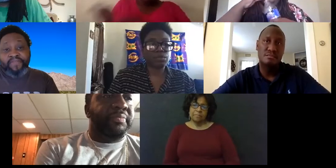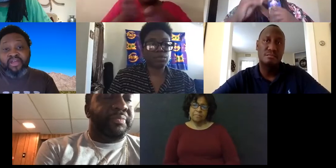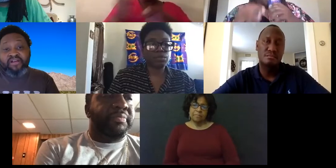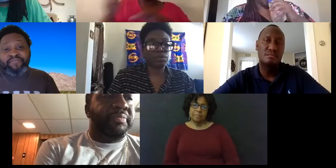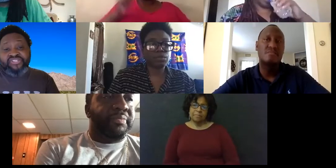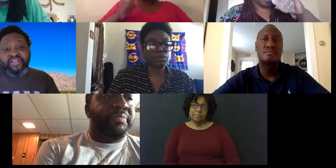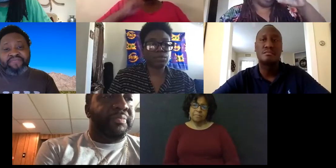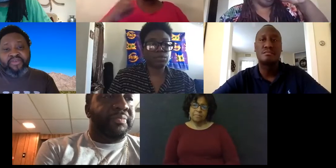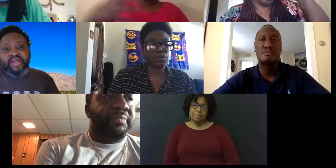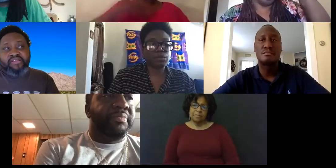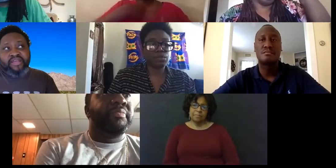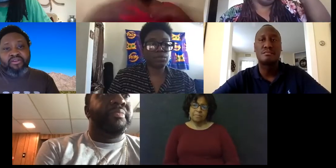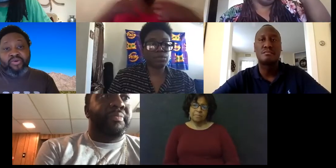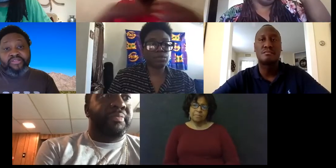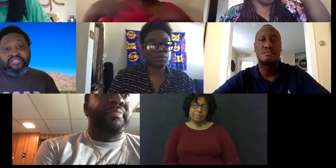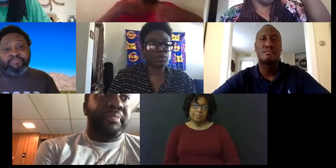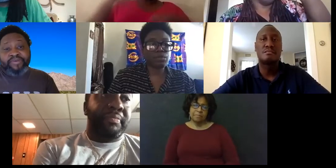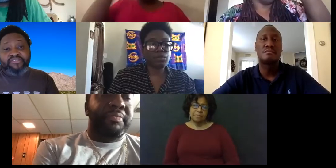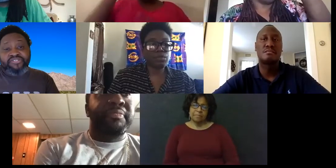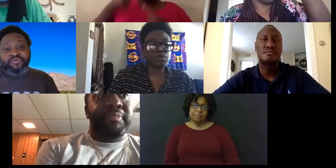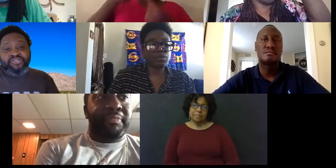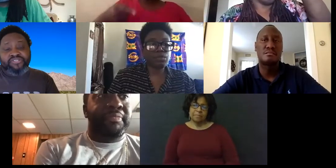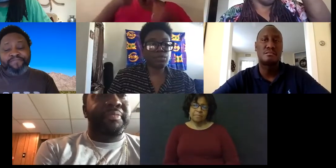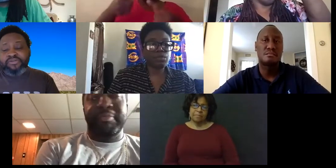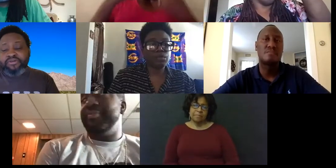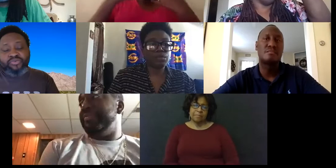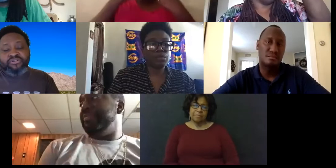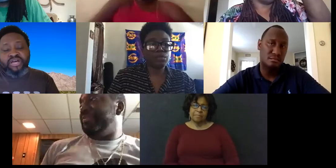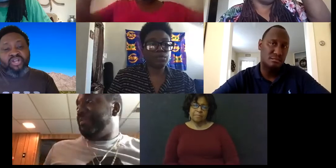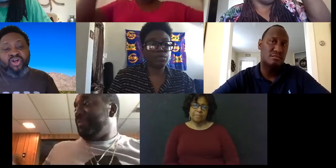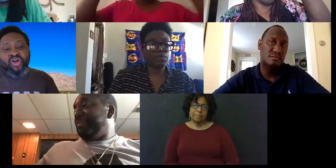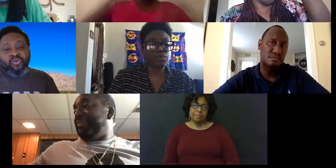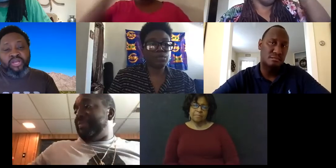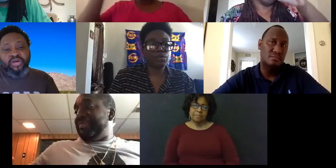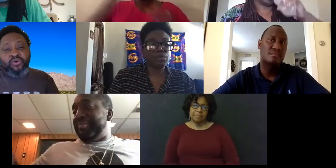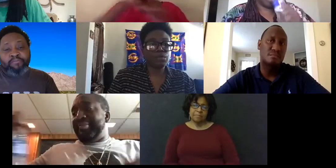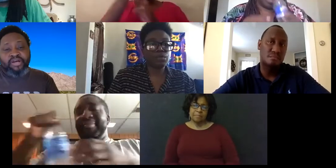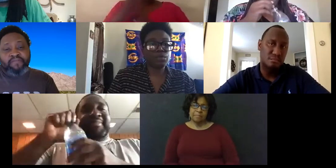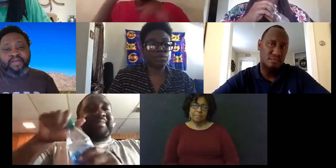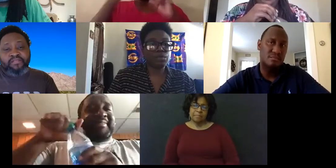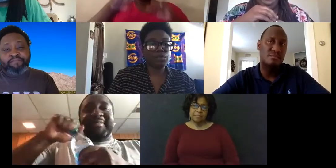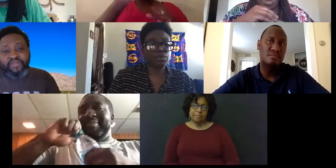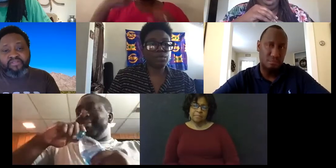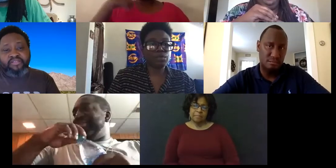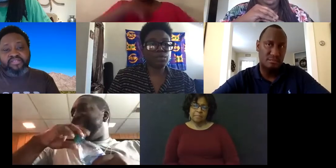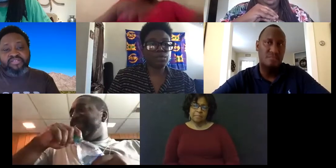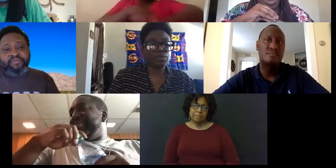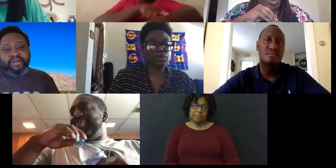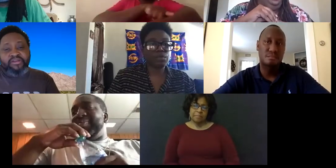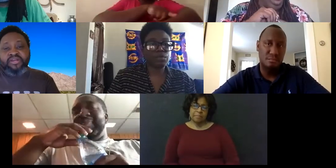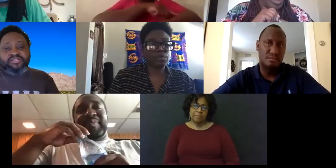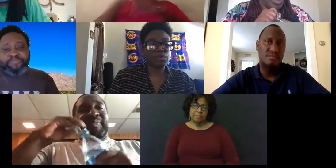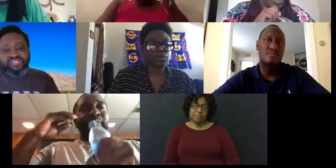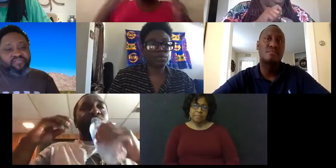screaming, eventually they figured out that, you know what, this is a better situation. We still got a long way to go, but I think that things can be